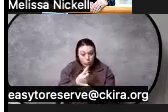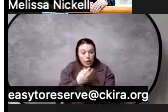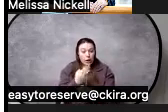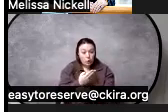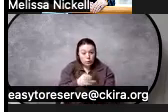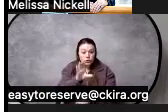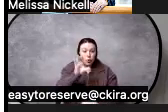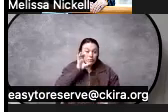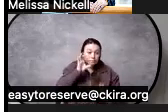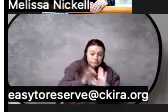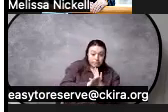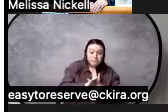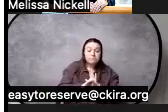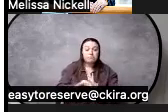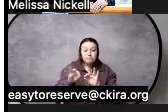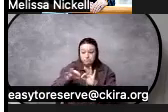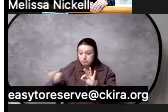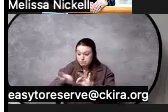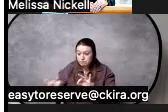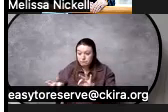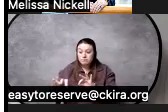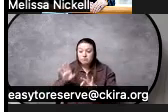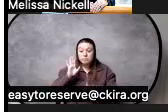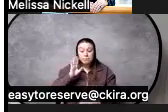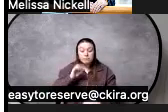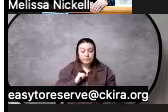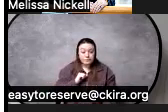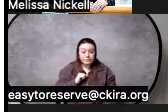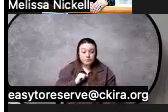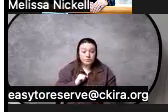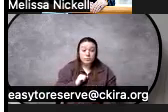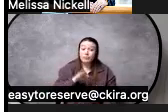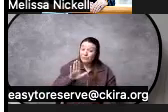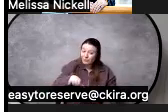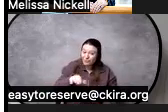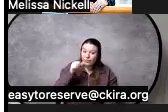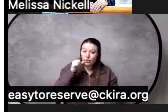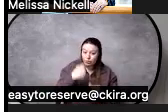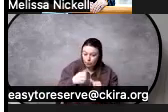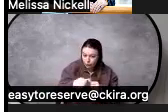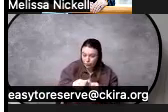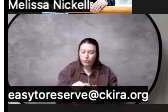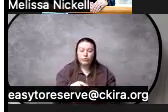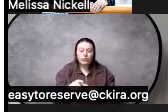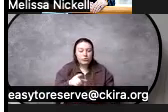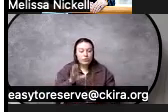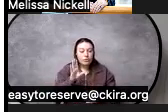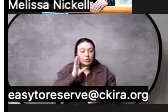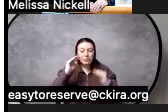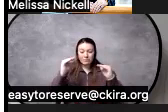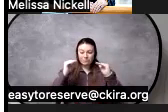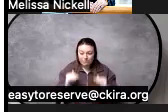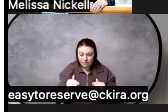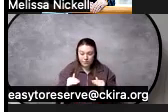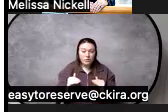is your introduction, remember your middle and the end. Now, with that being said, we're going to move on to how one would visually depict